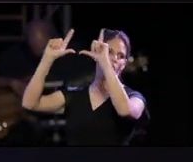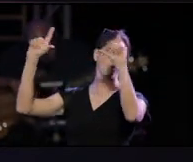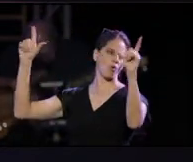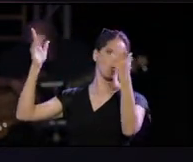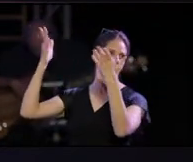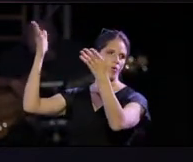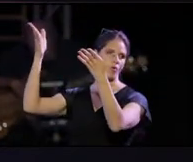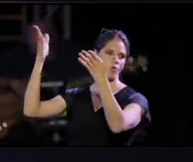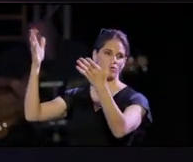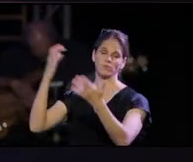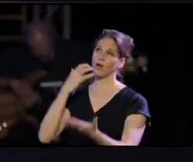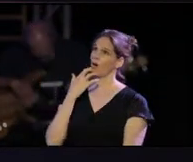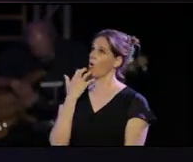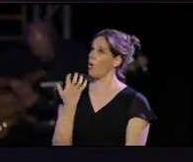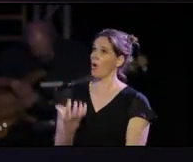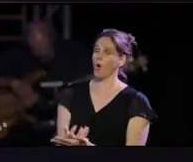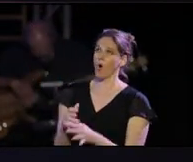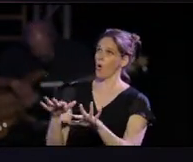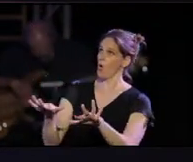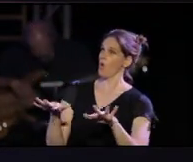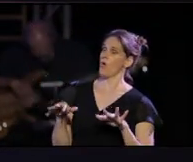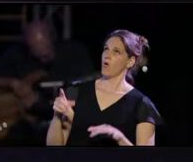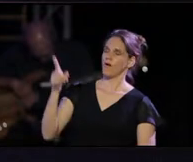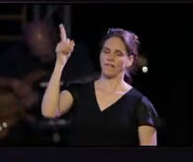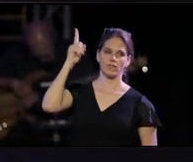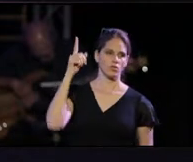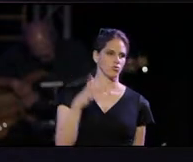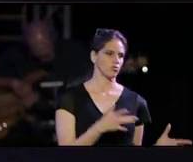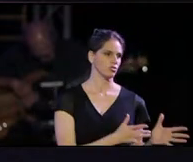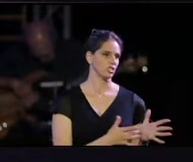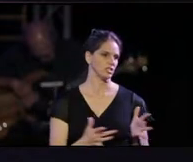We are in awe of you, Jesus.